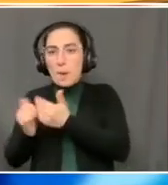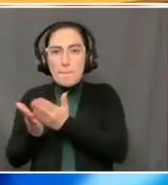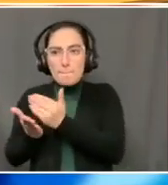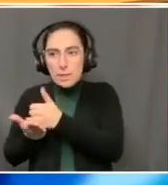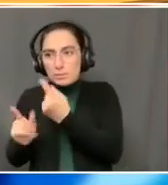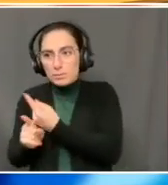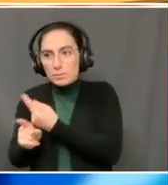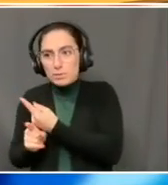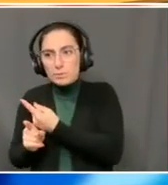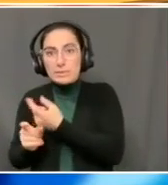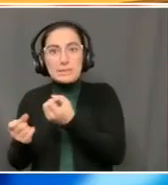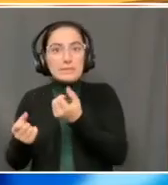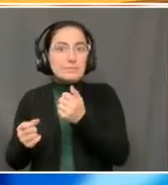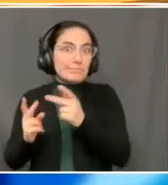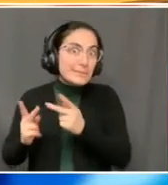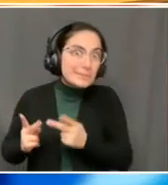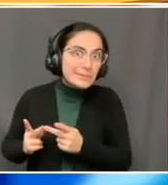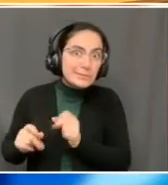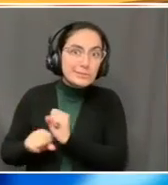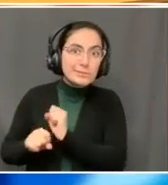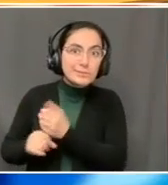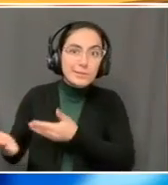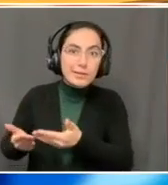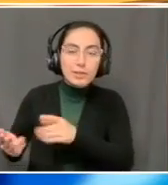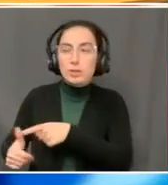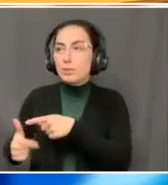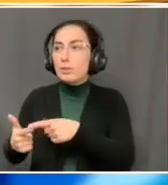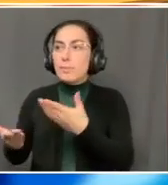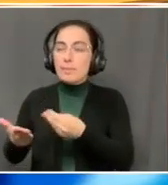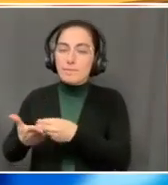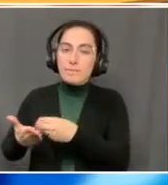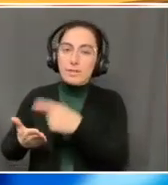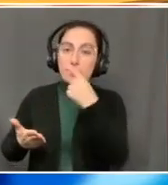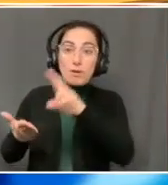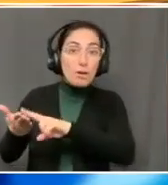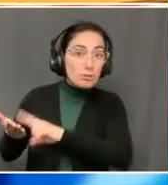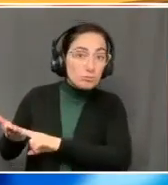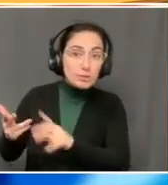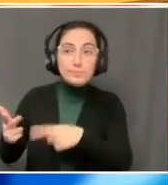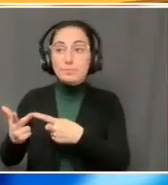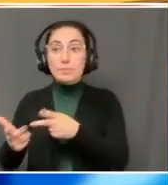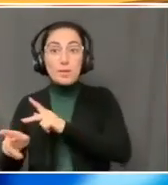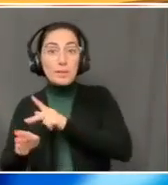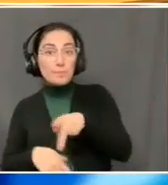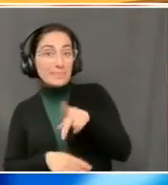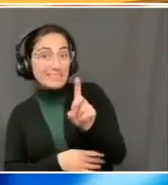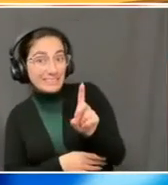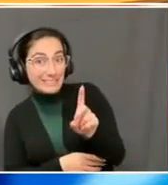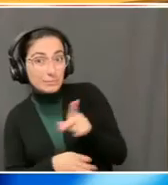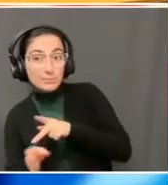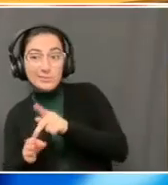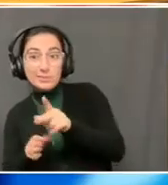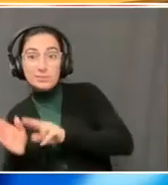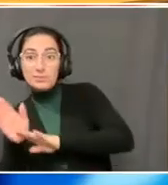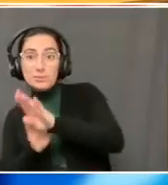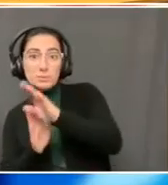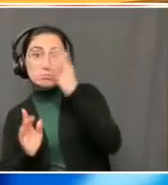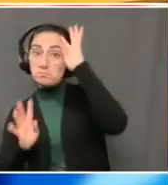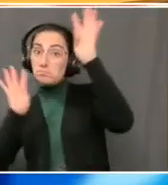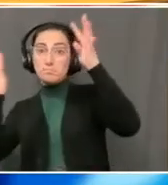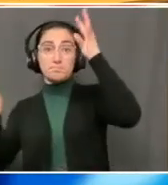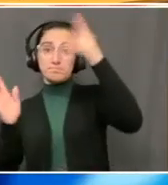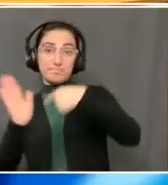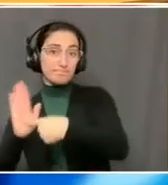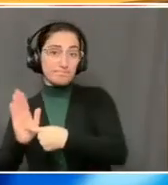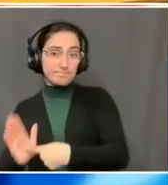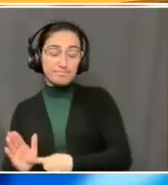number of positions, maybe some funding for certain contracts for professional development. Just making up some examples. And then typically